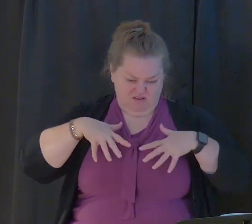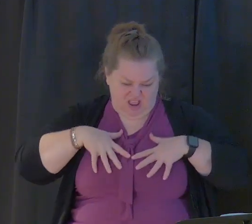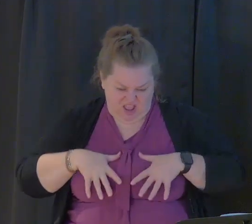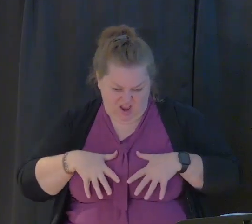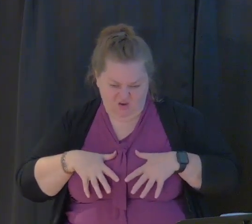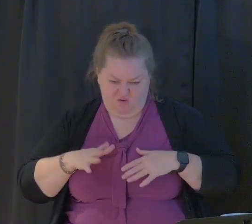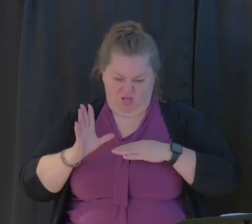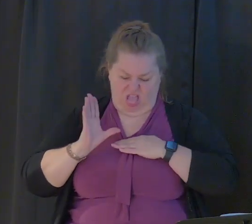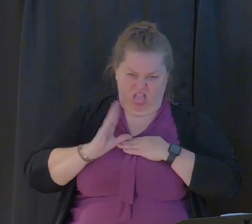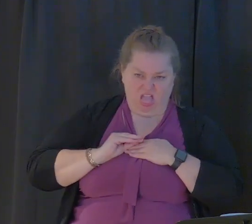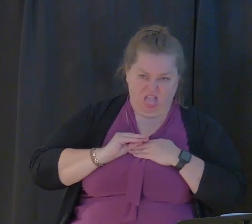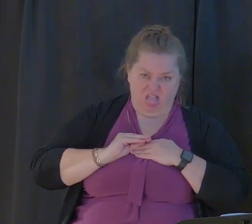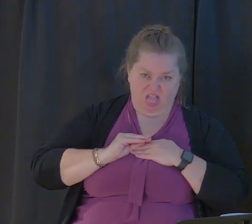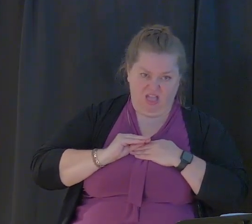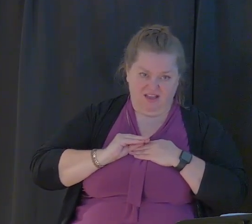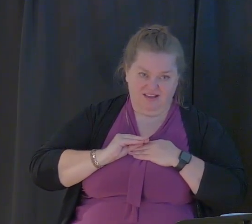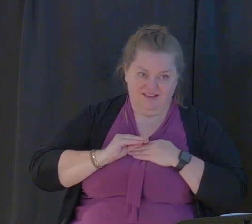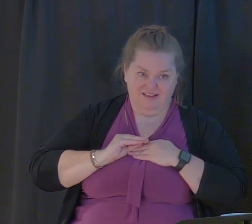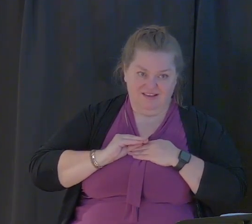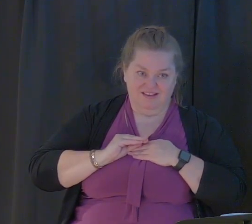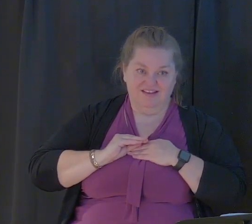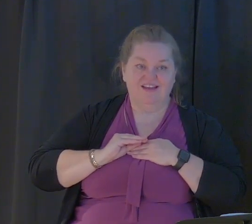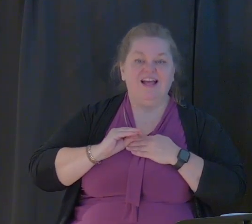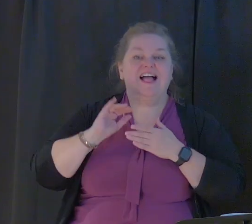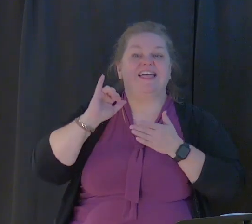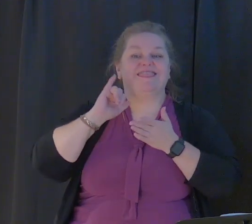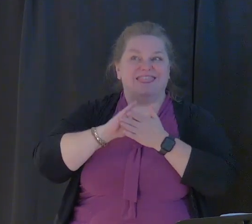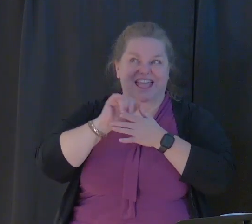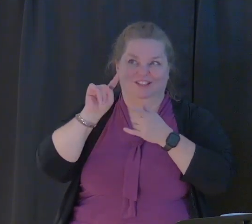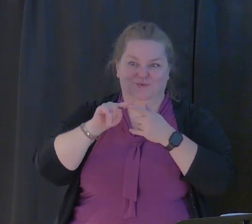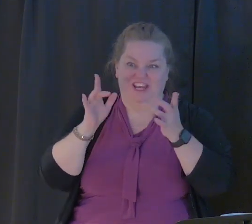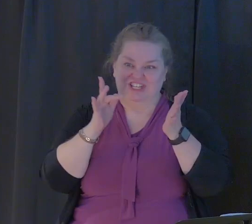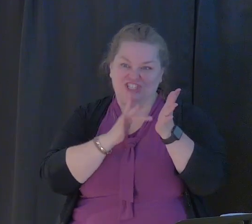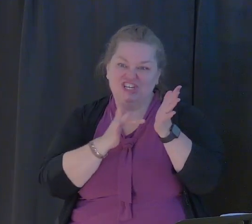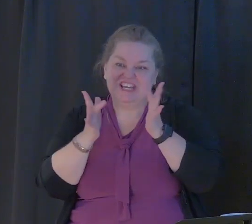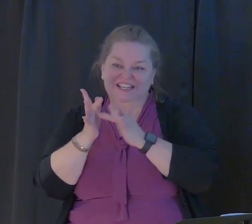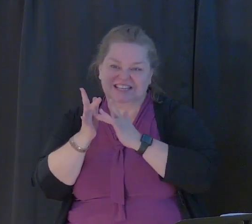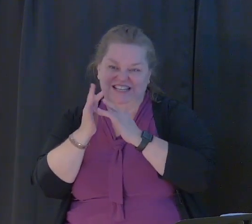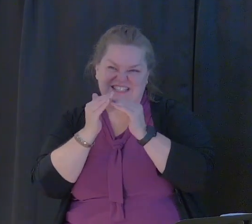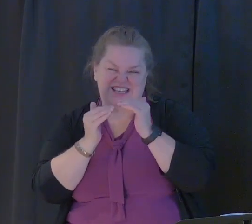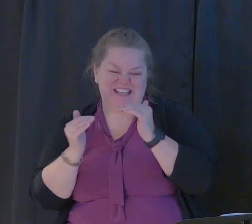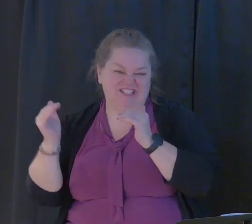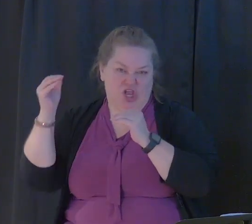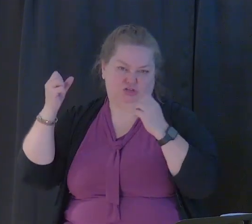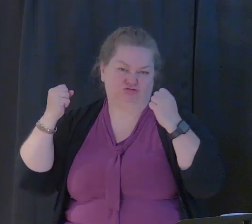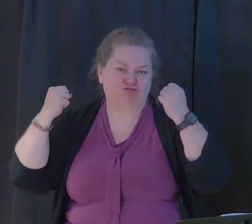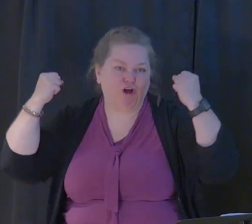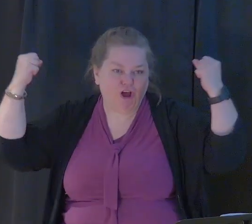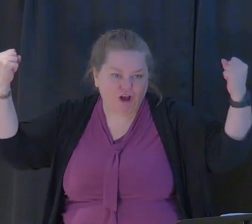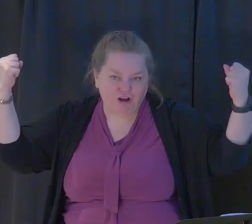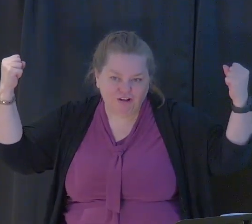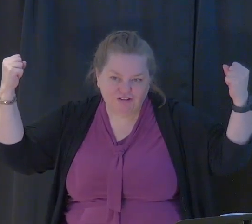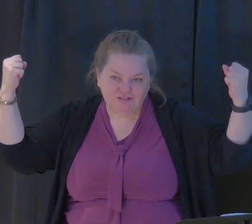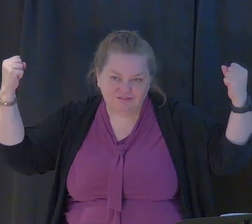up, that's when I can become the strongest. I didn't understand this.